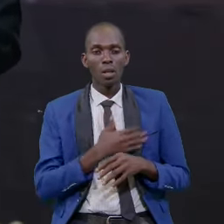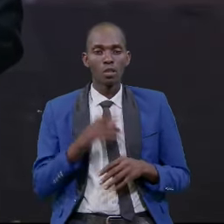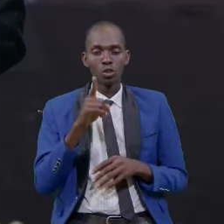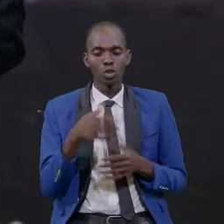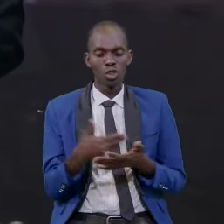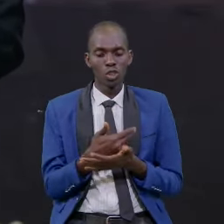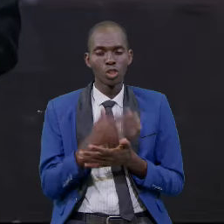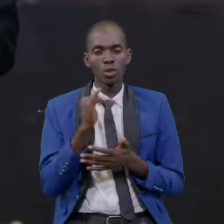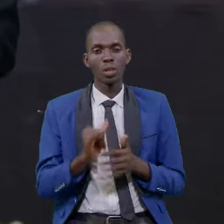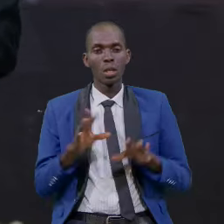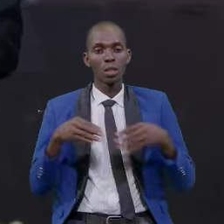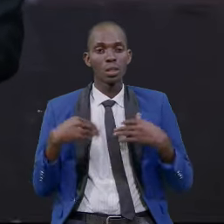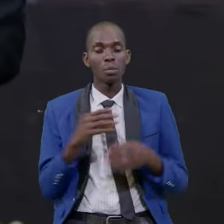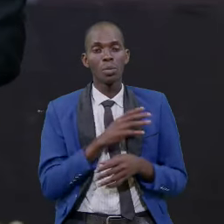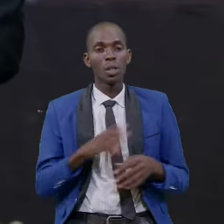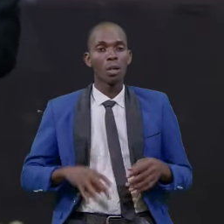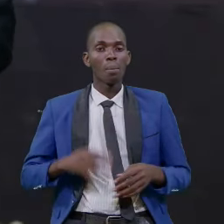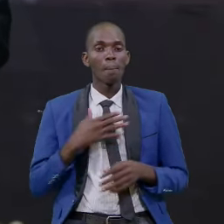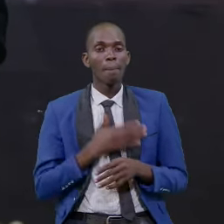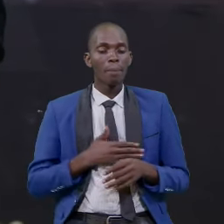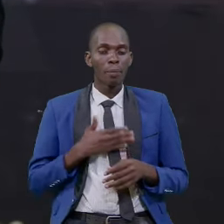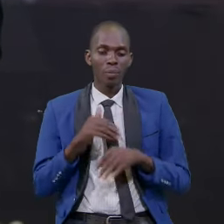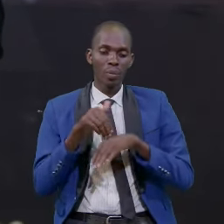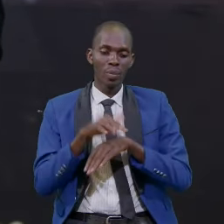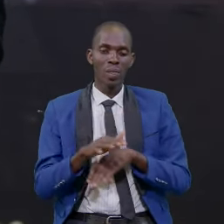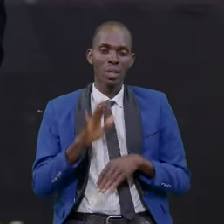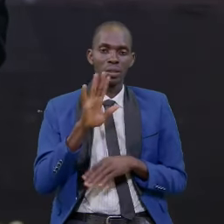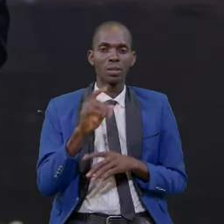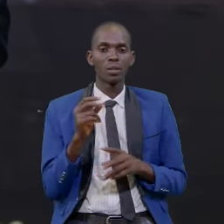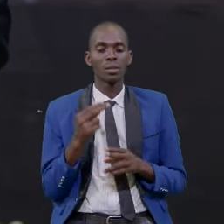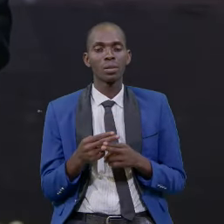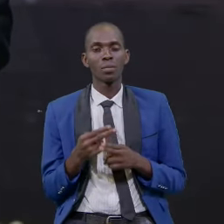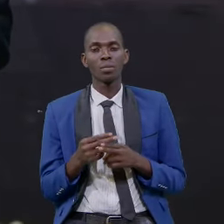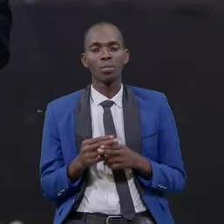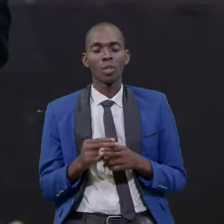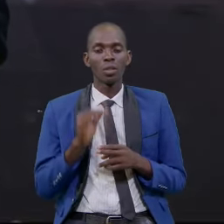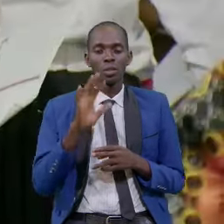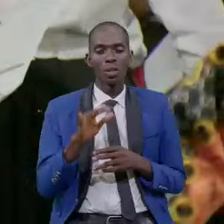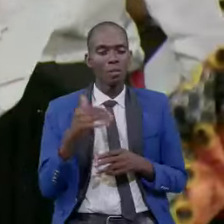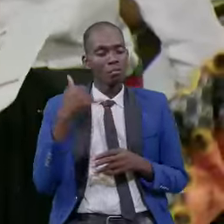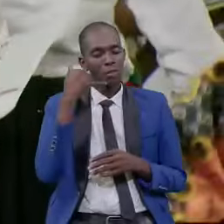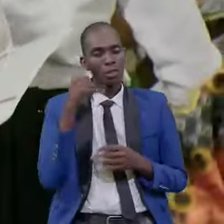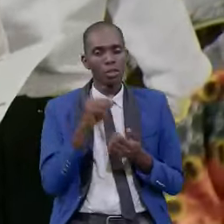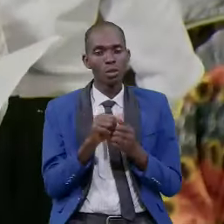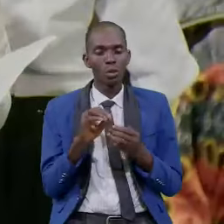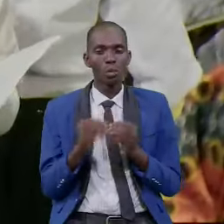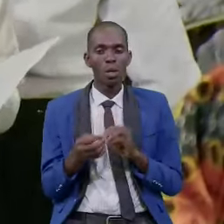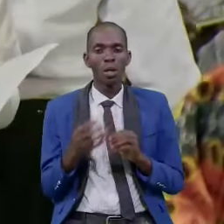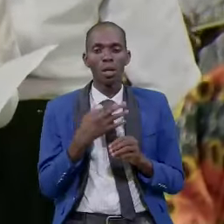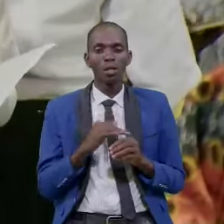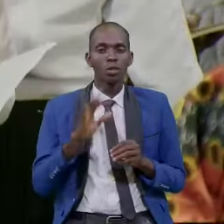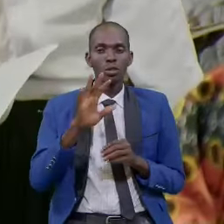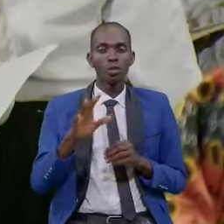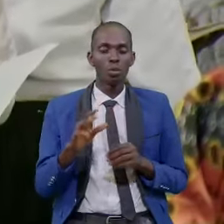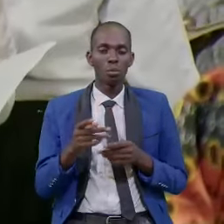Christ, please send your name, phone number, and your location address